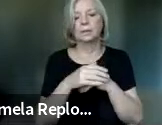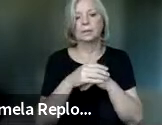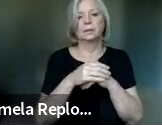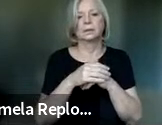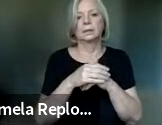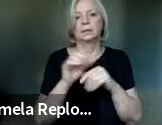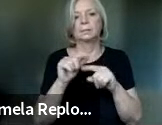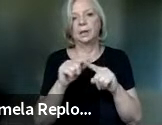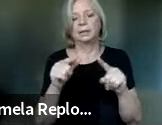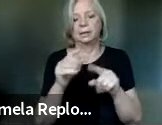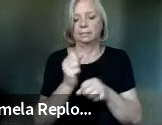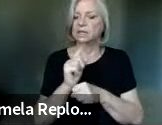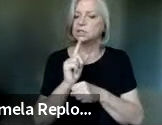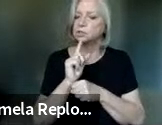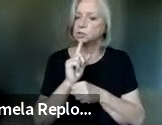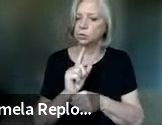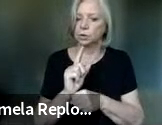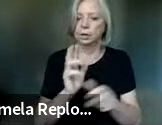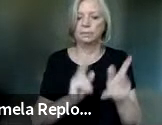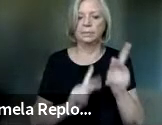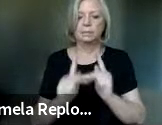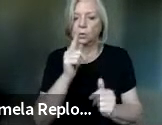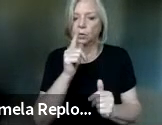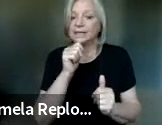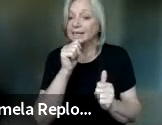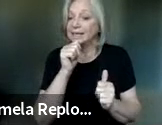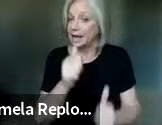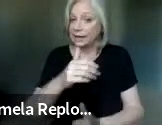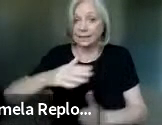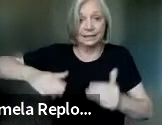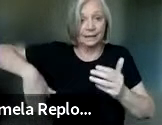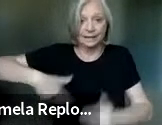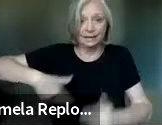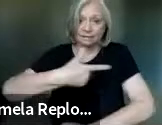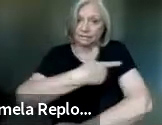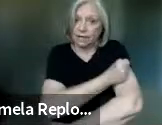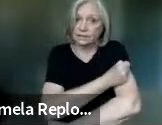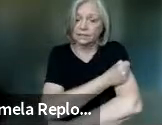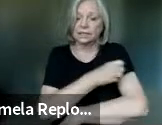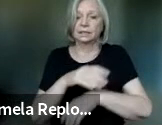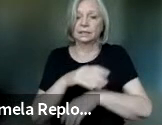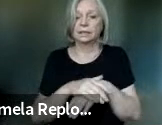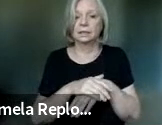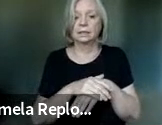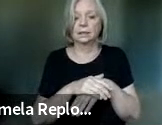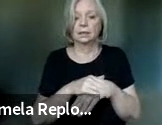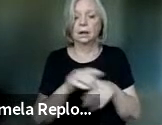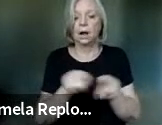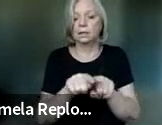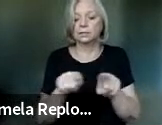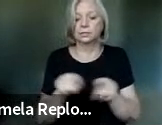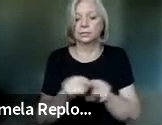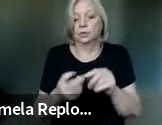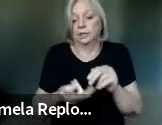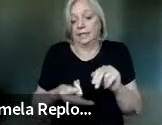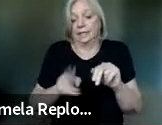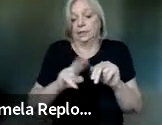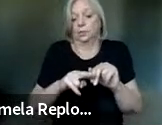making sure that unvaccinated people are masked up is very important. Increasing ventilation as best you